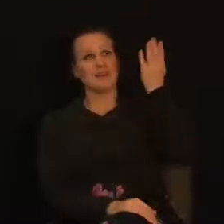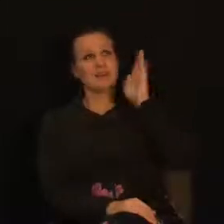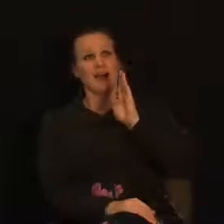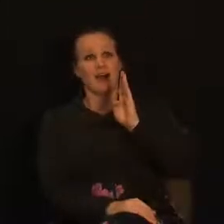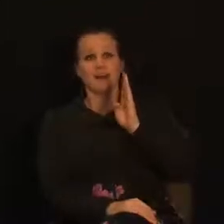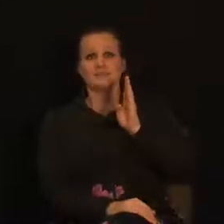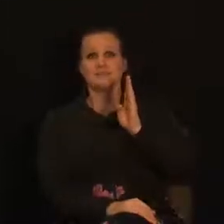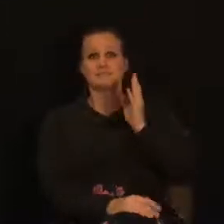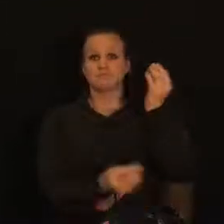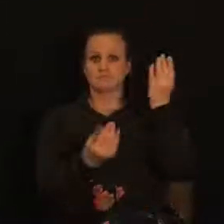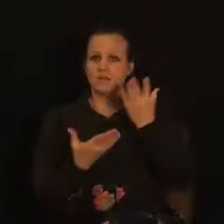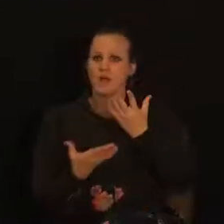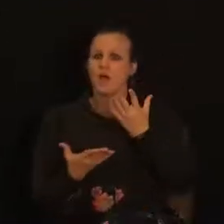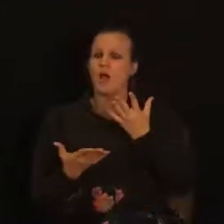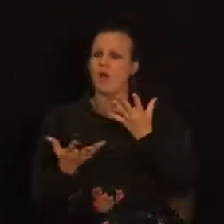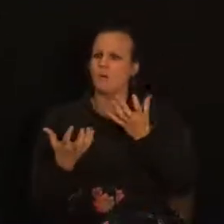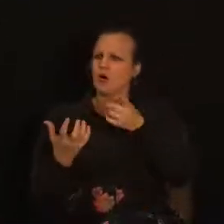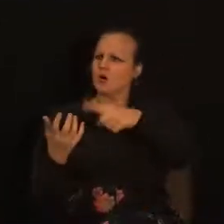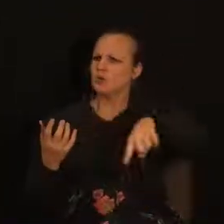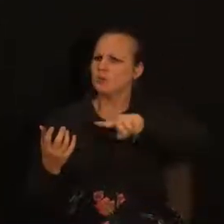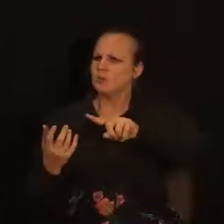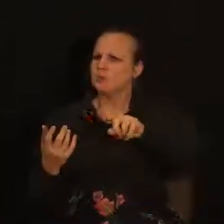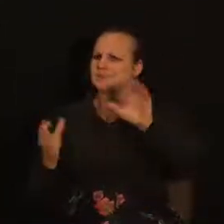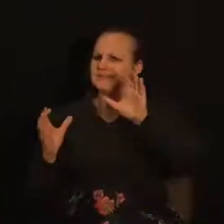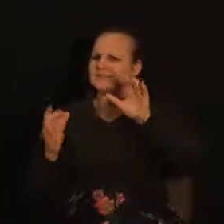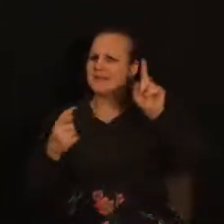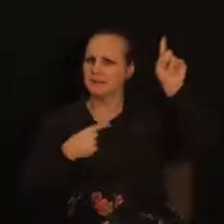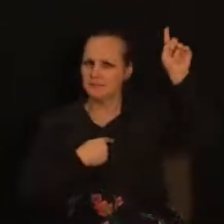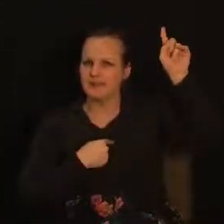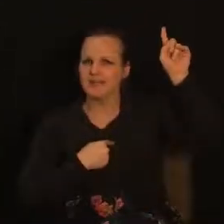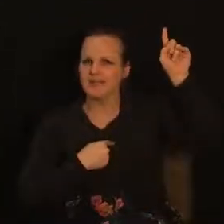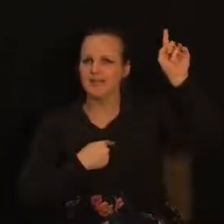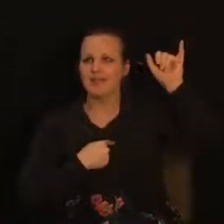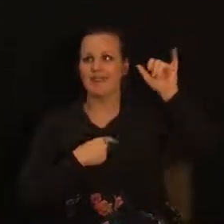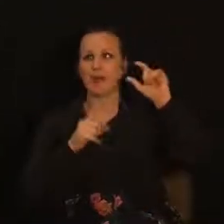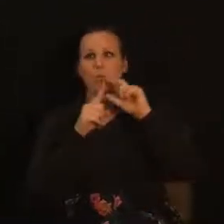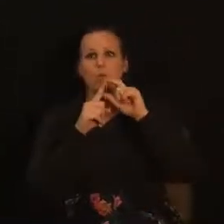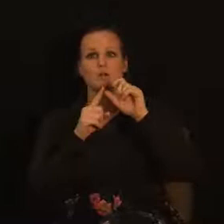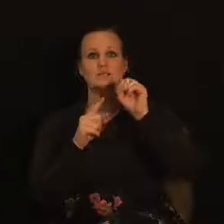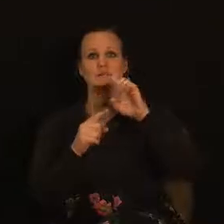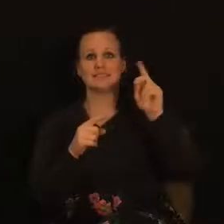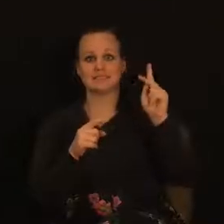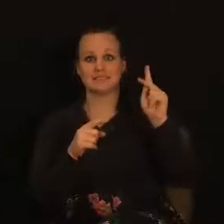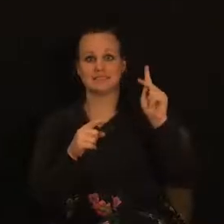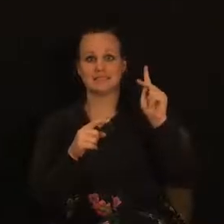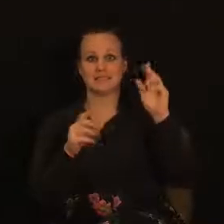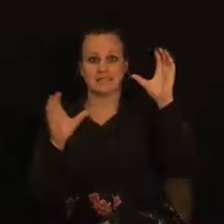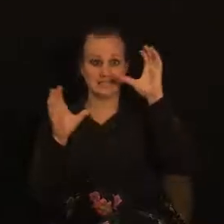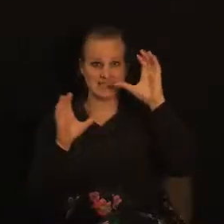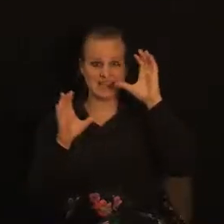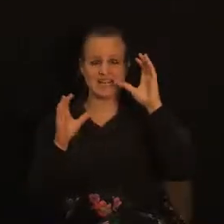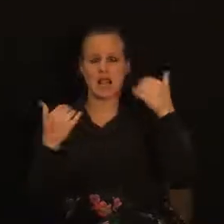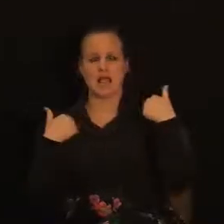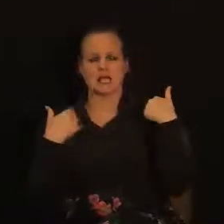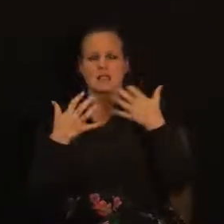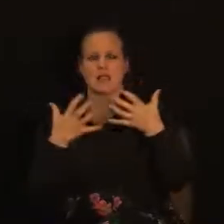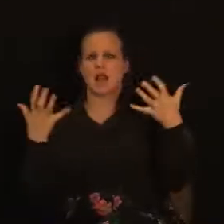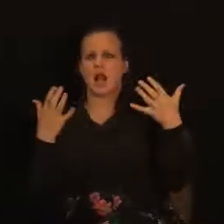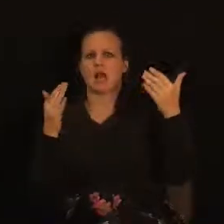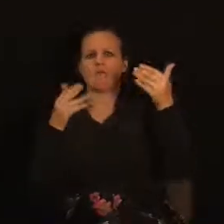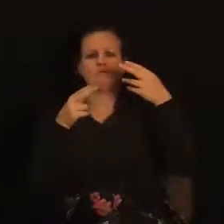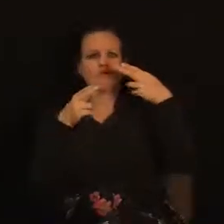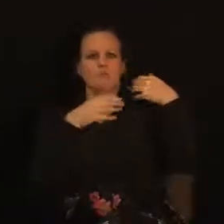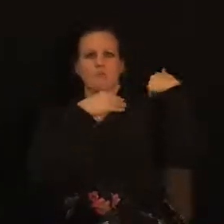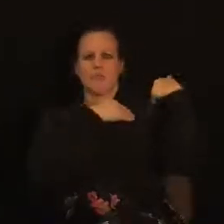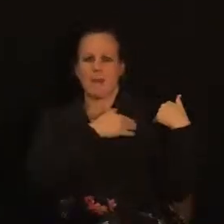you to seek him, that word there, seek, it actually has a lot of weight to it. In fact, I